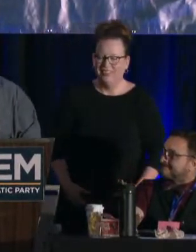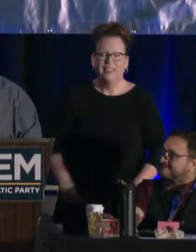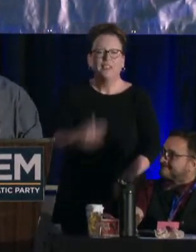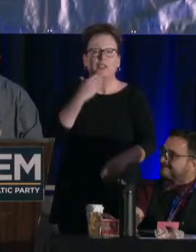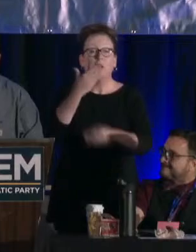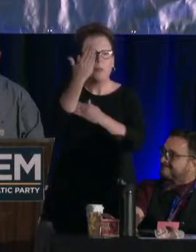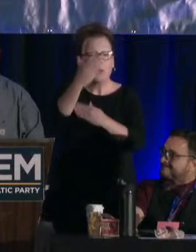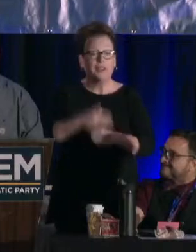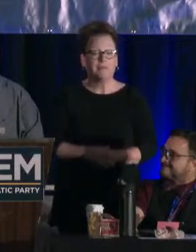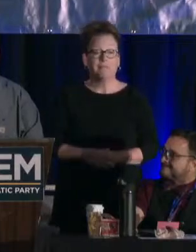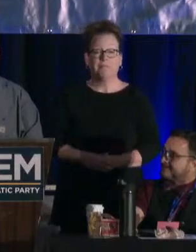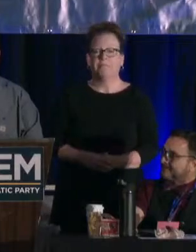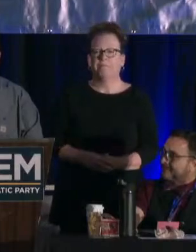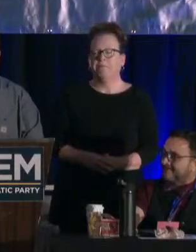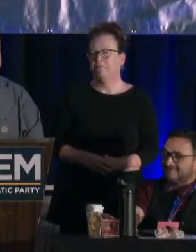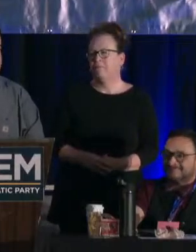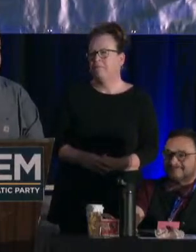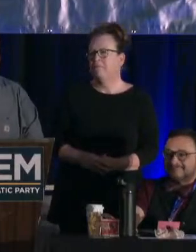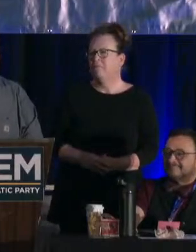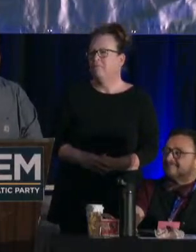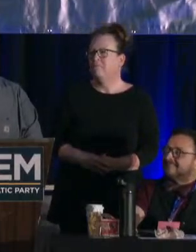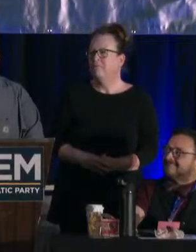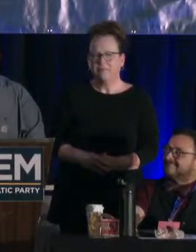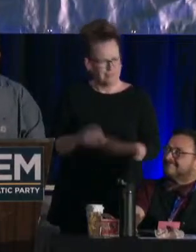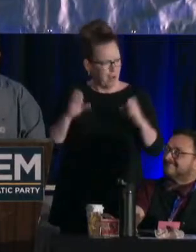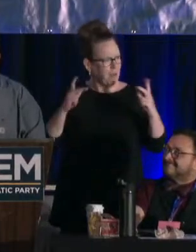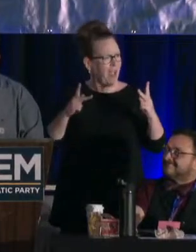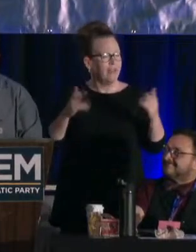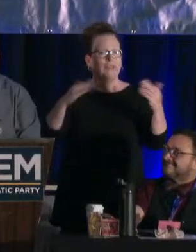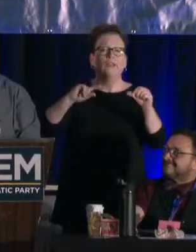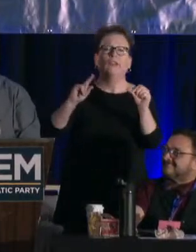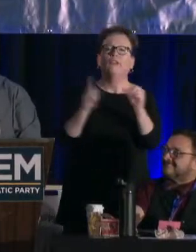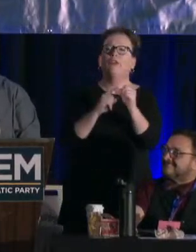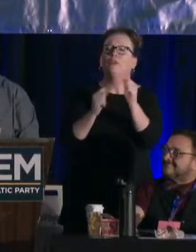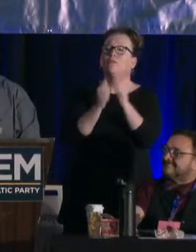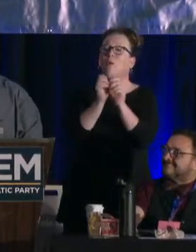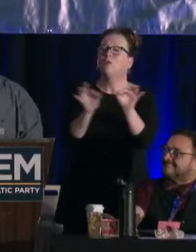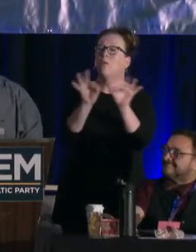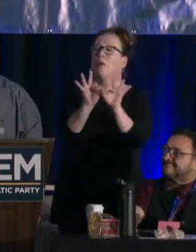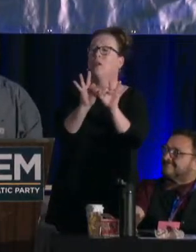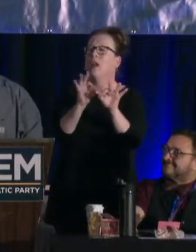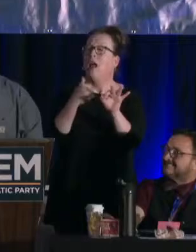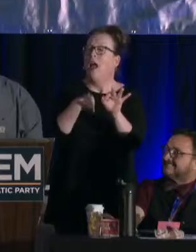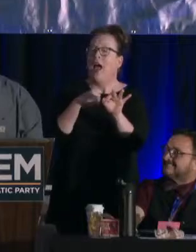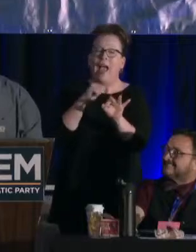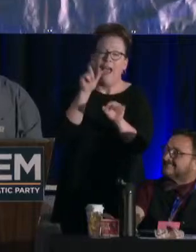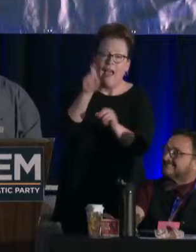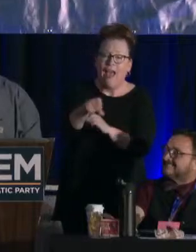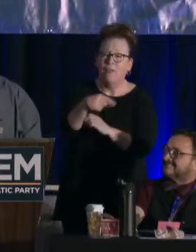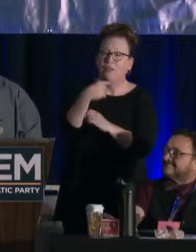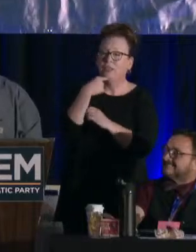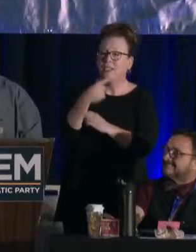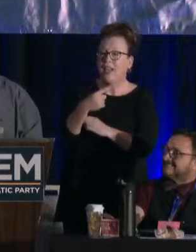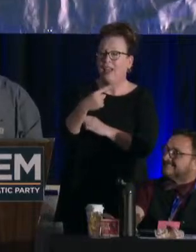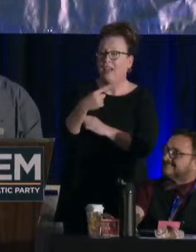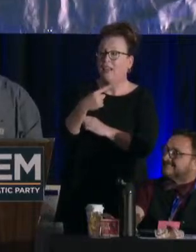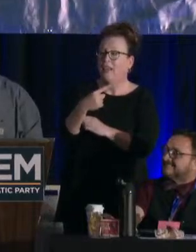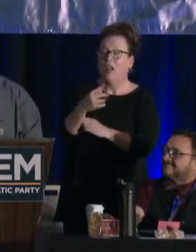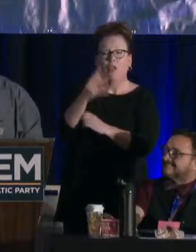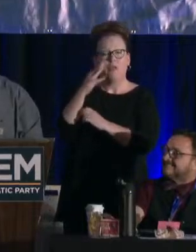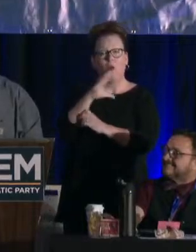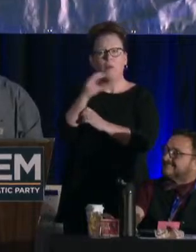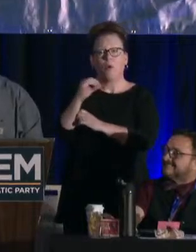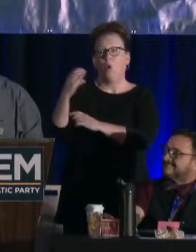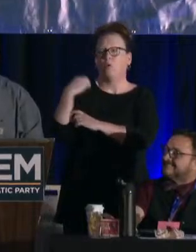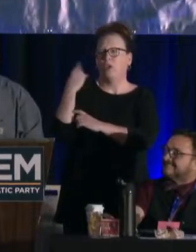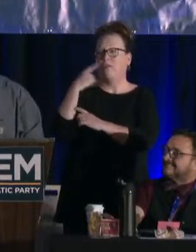Good morning. There we go. First and foremost, I would be remiss if I did not say, as a former co-chair